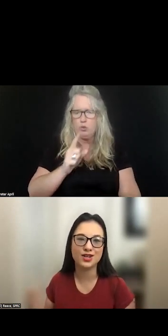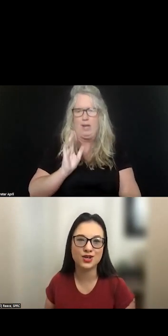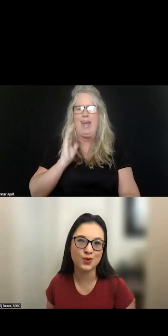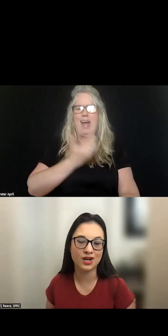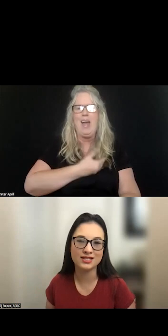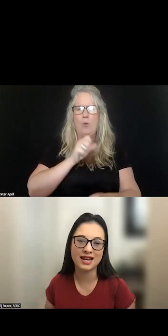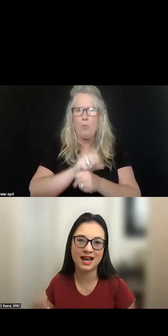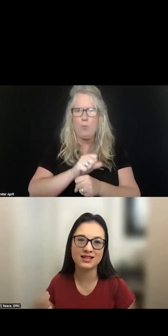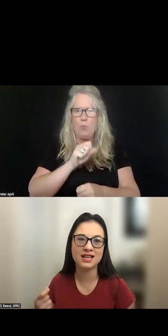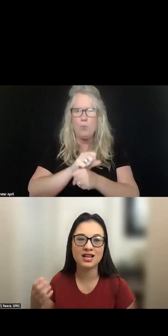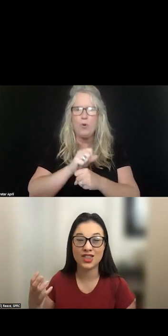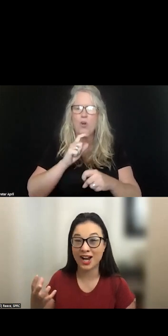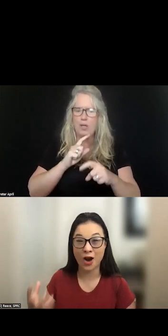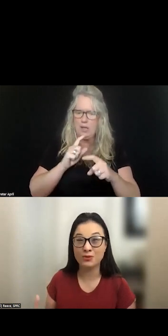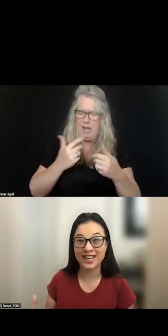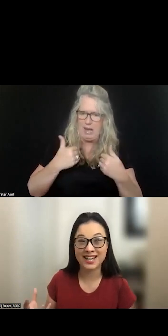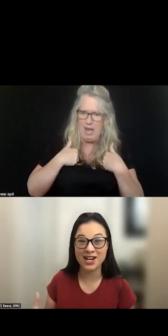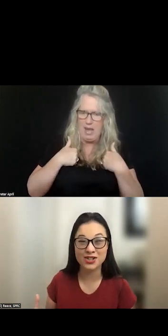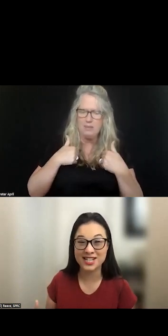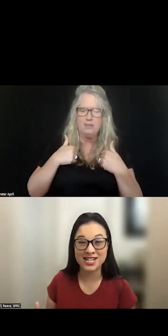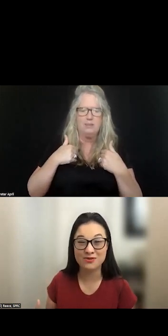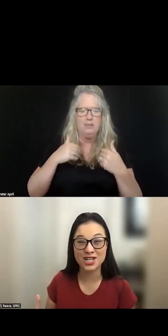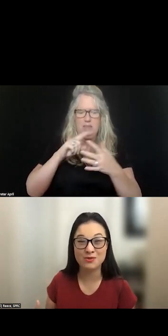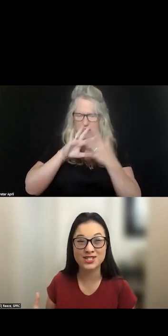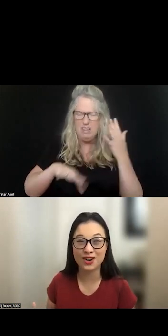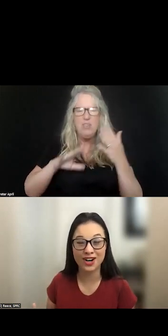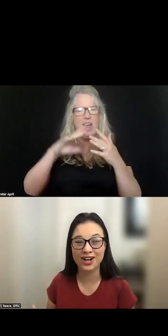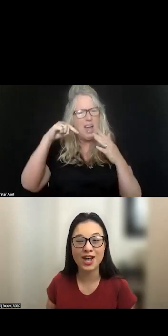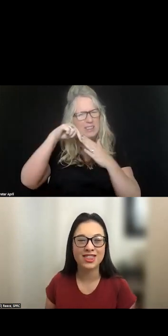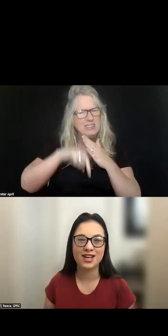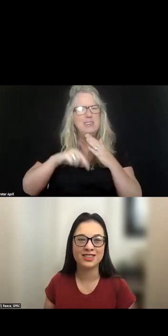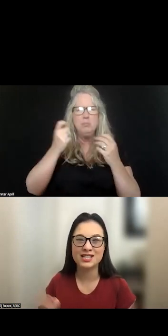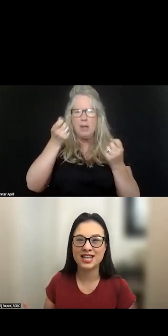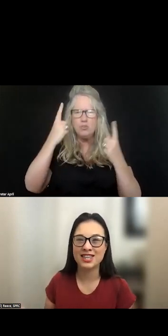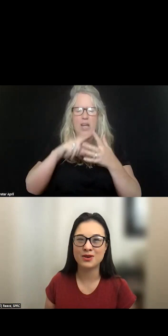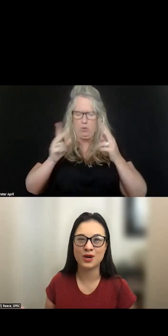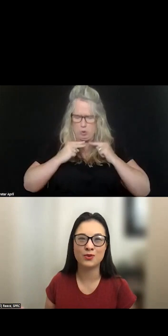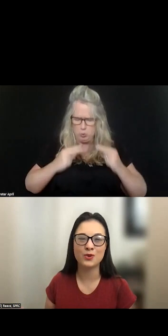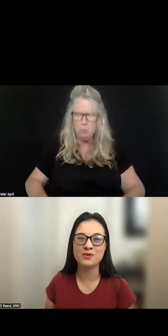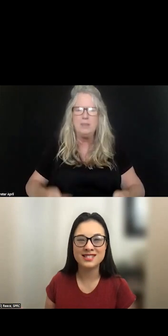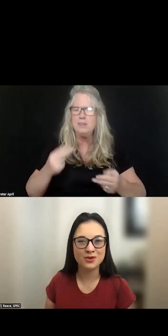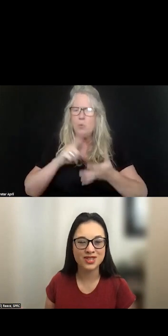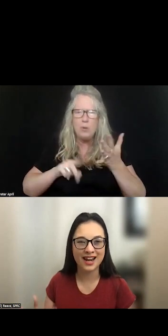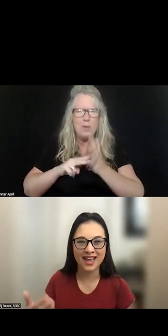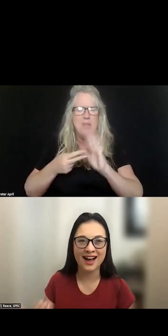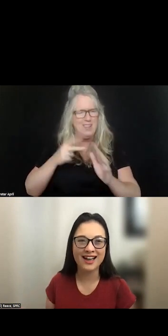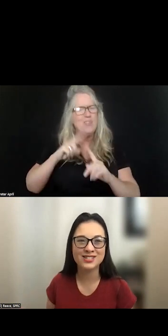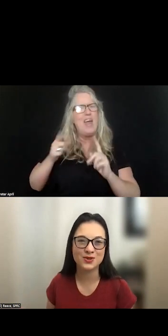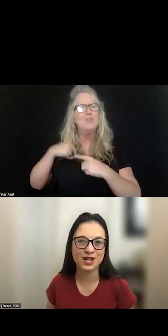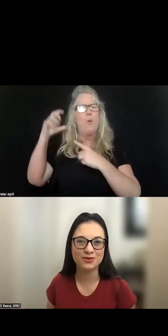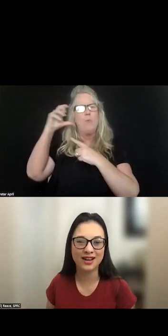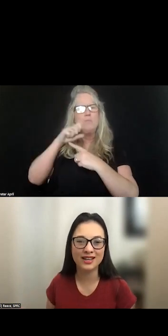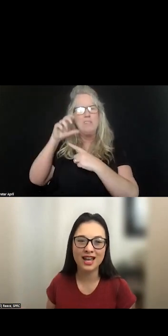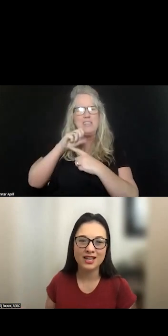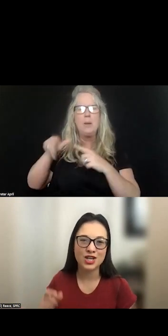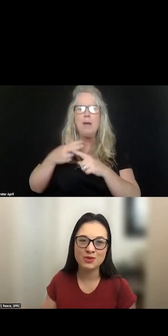is nuanced and has that complicated understanding of what humans are. That's, I think, what we were missing with that AI